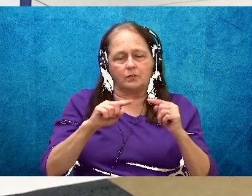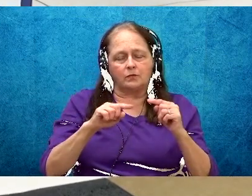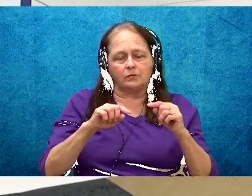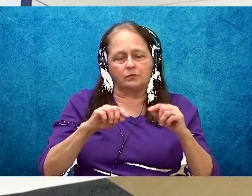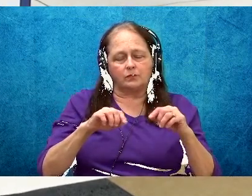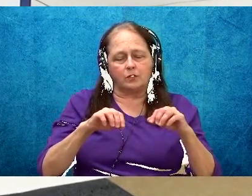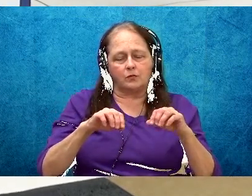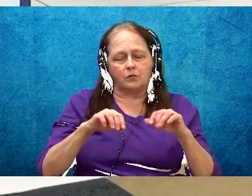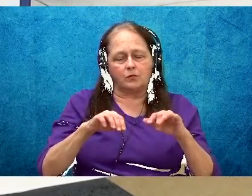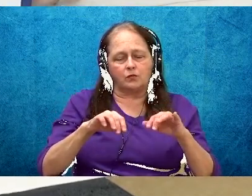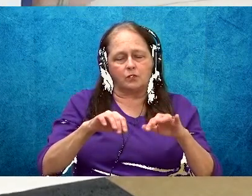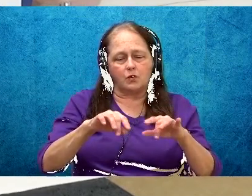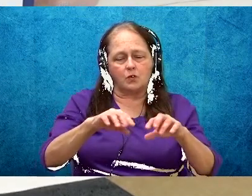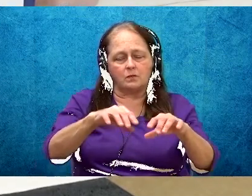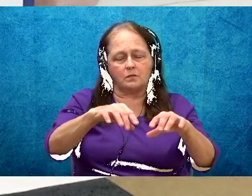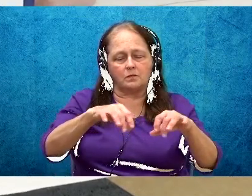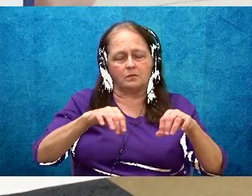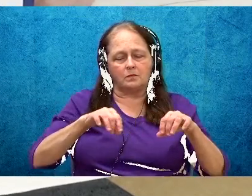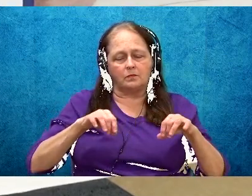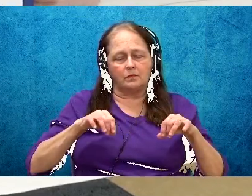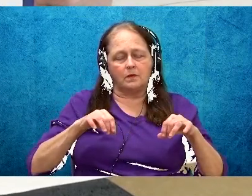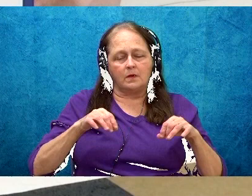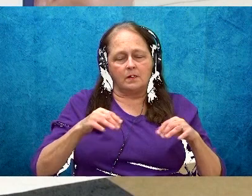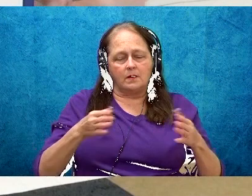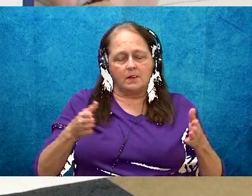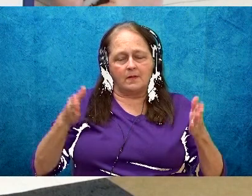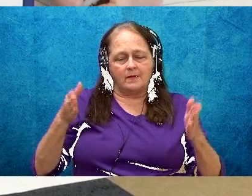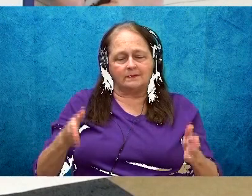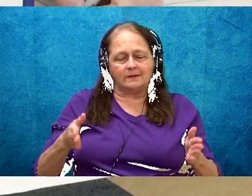it, and you're going to do the side.